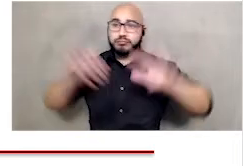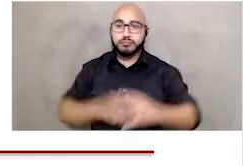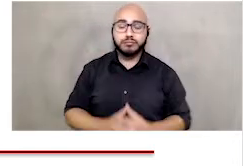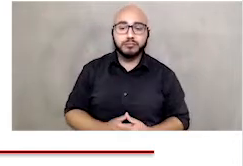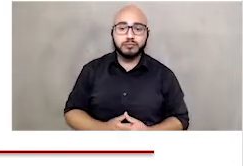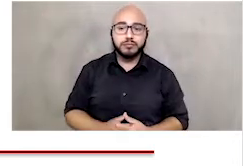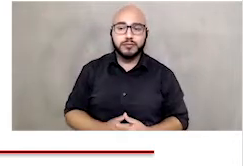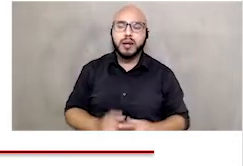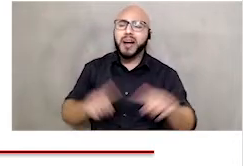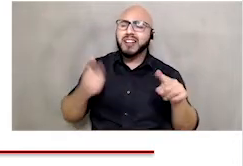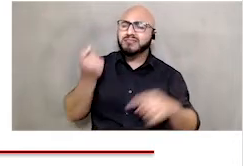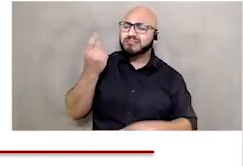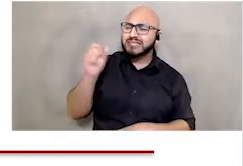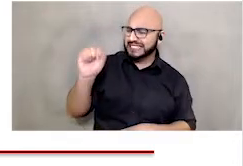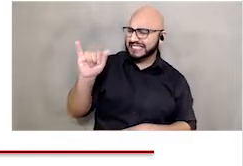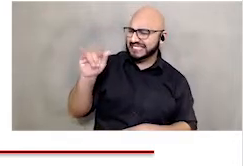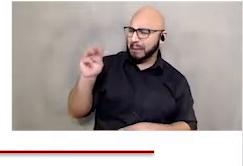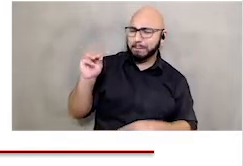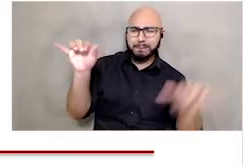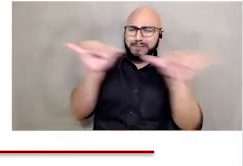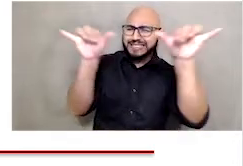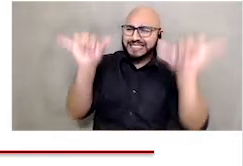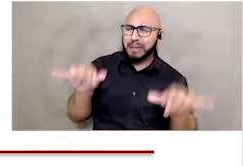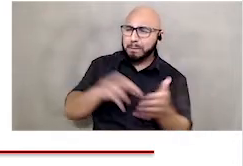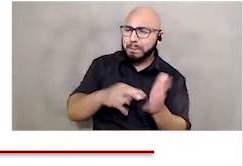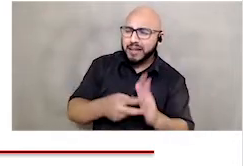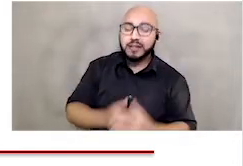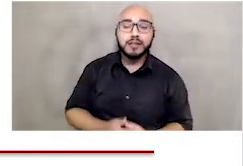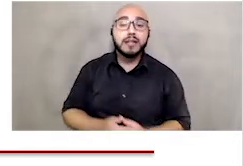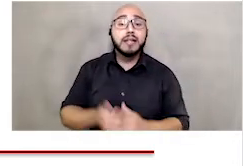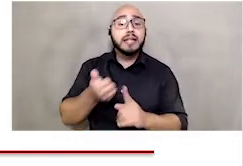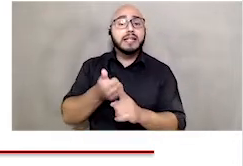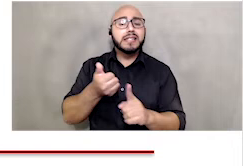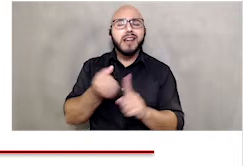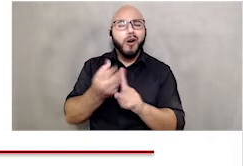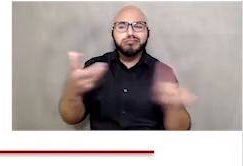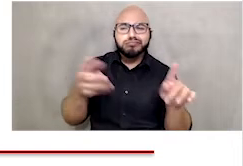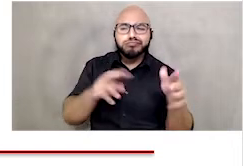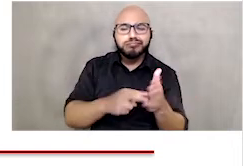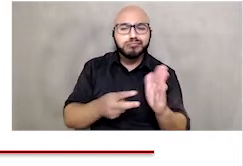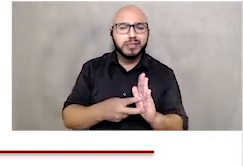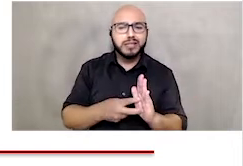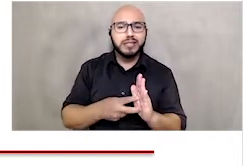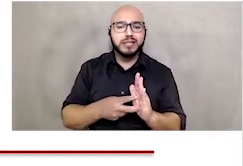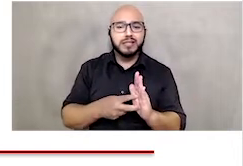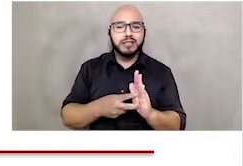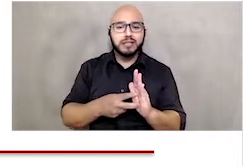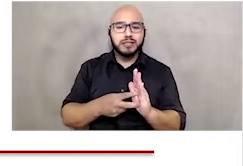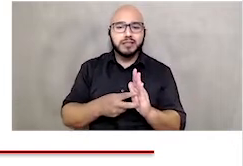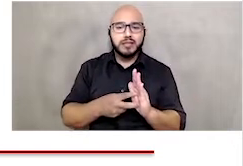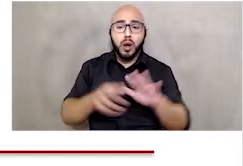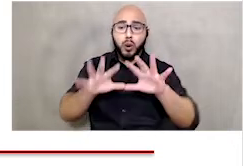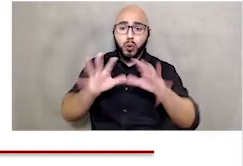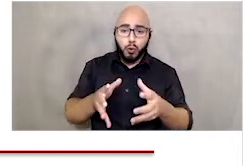But what is a system? Well, a system can be defined as a group of interacting or interrelated